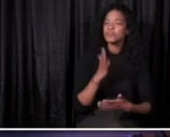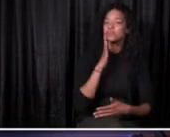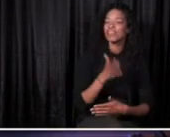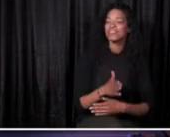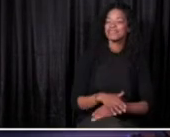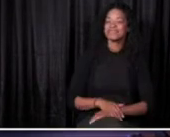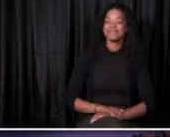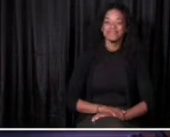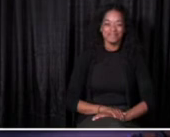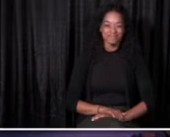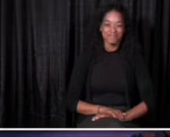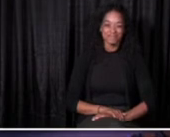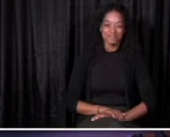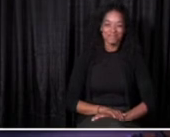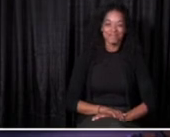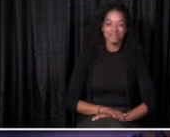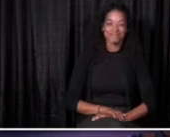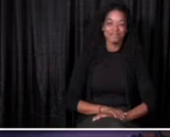Graduates,